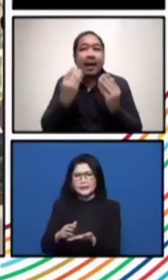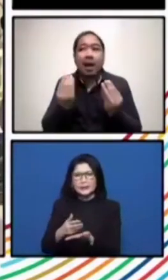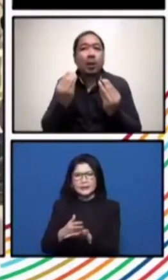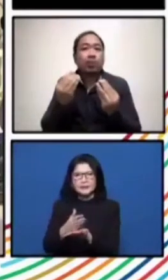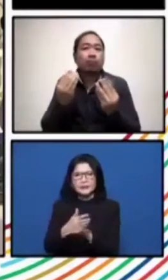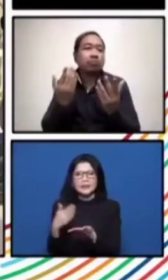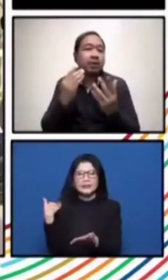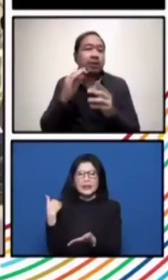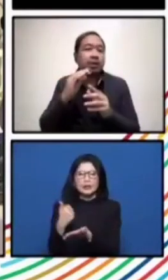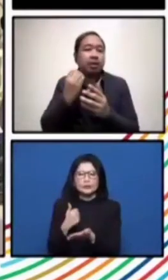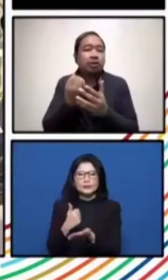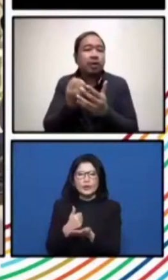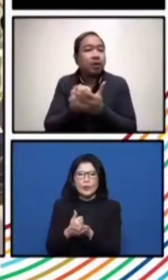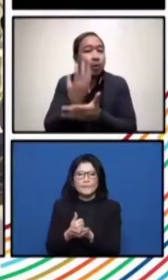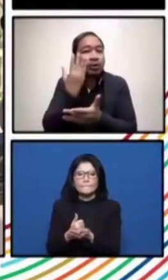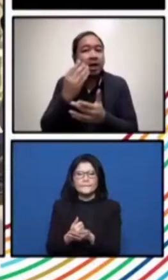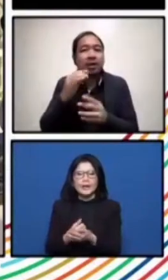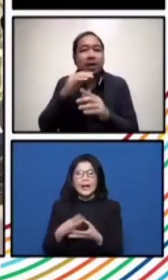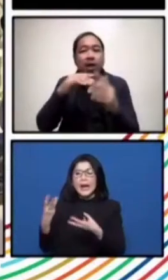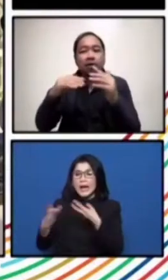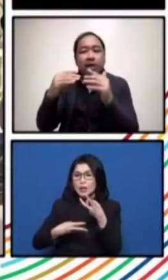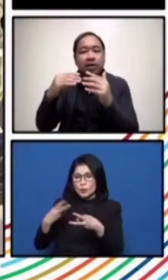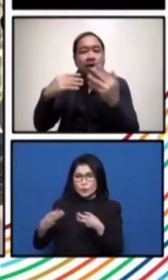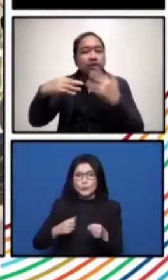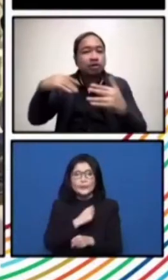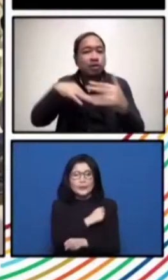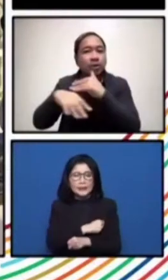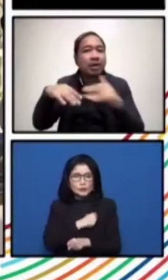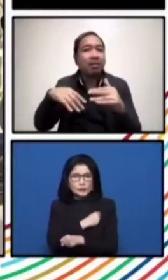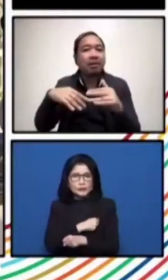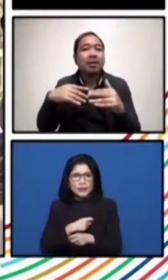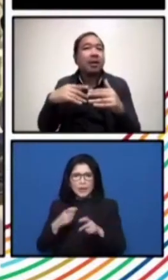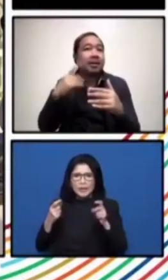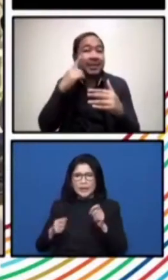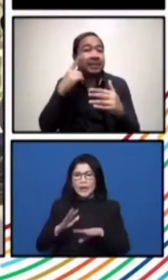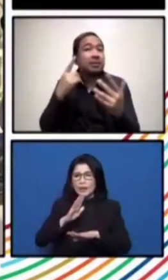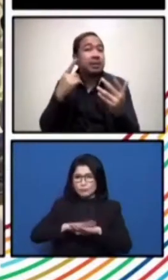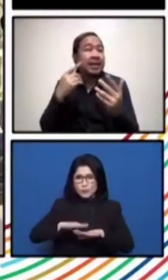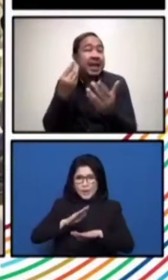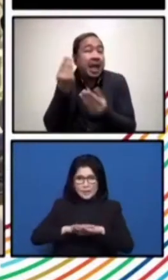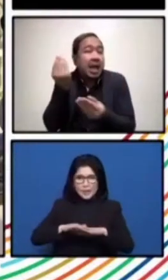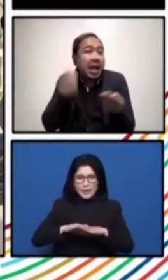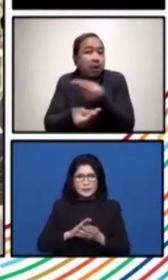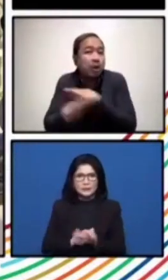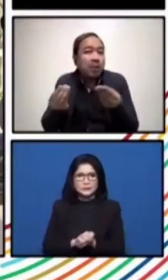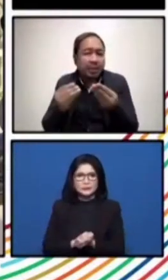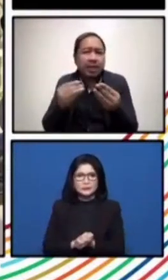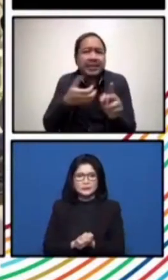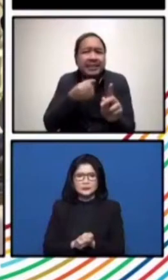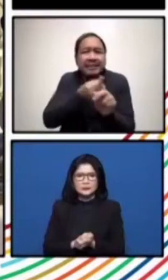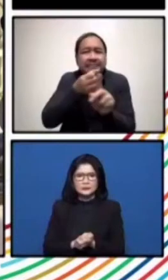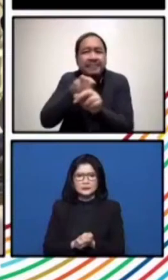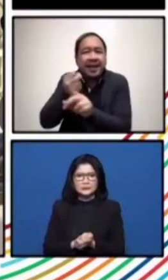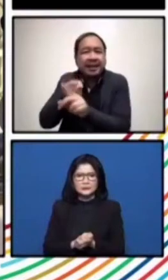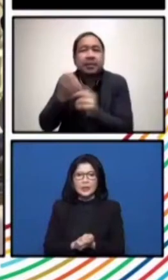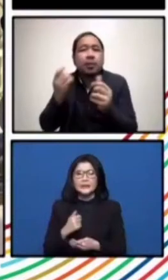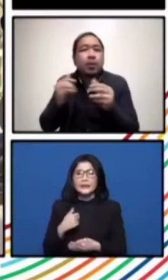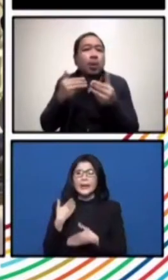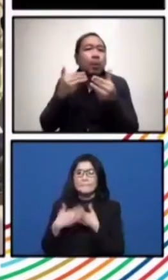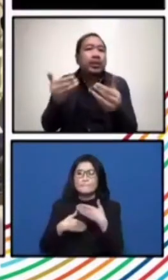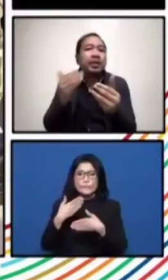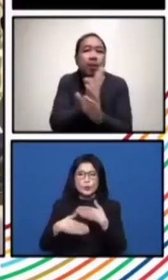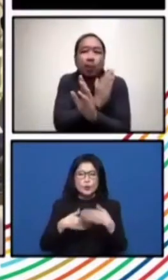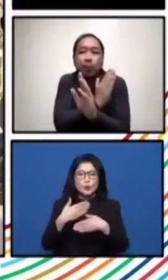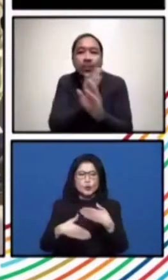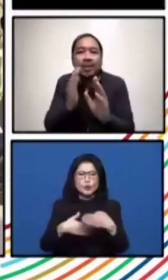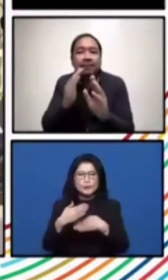it's not just based within the social cultural and I think as the continuation of the mid-year review and implementation and we the U.S have supported